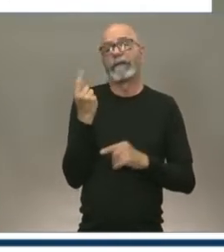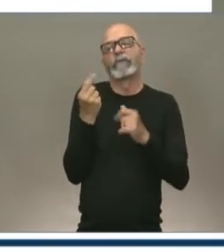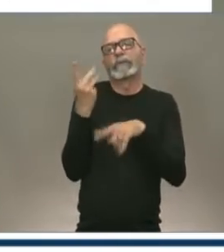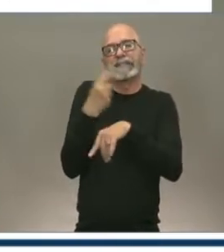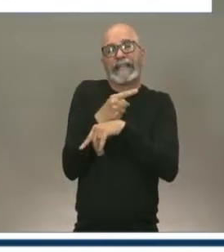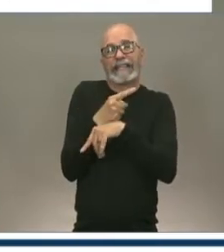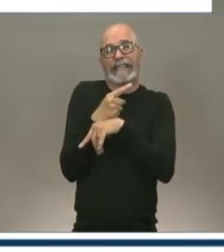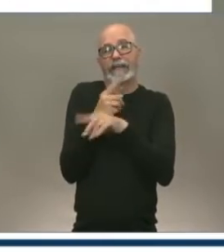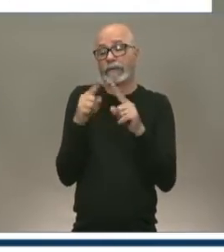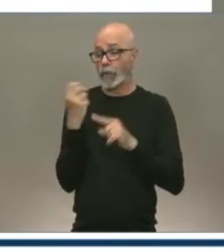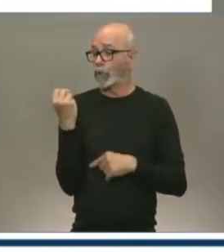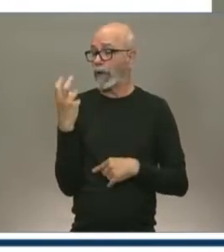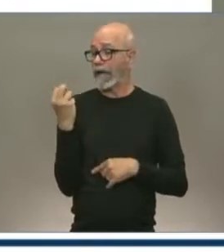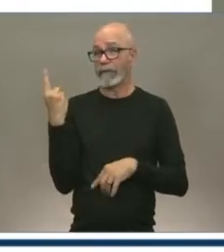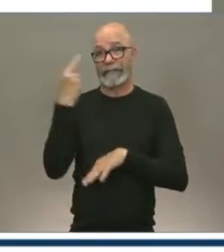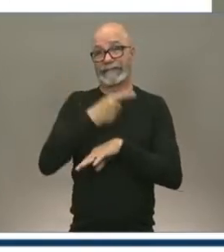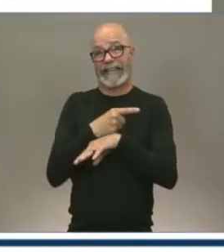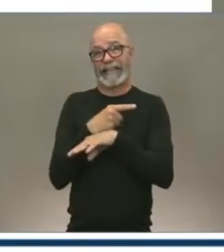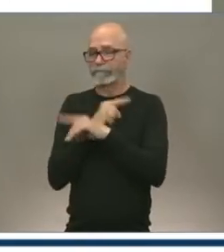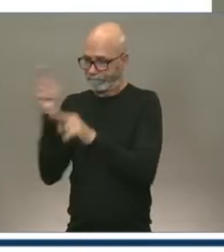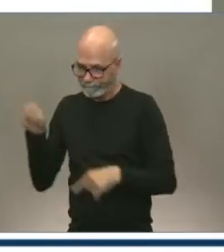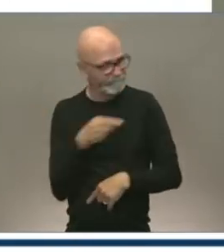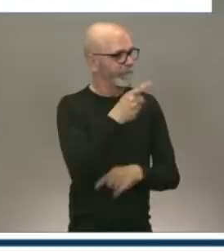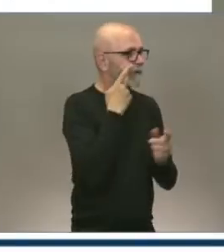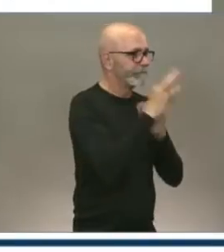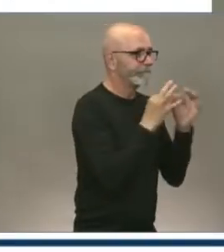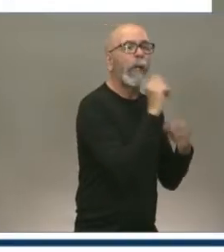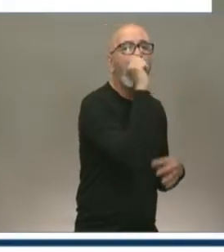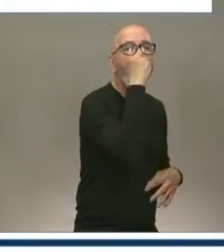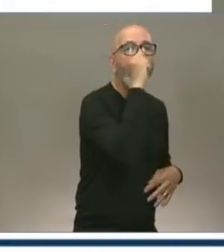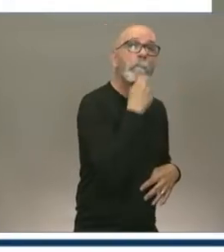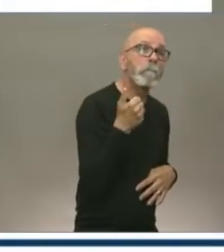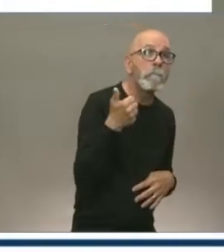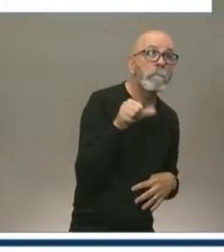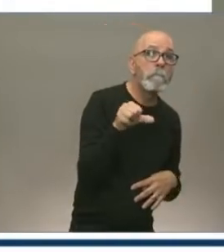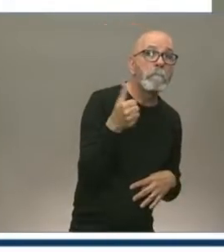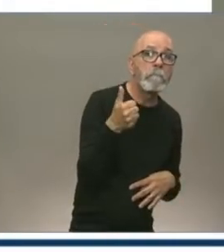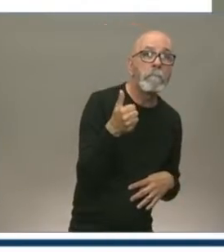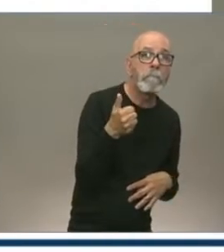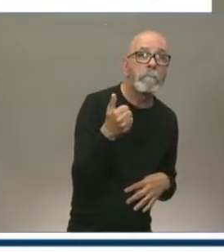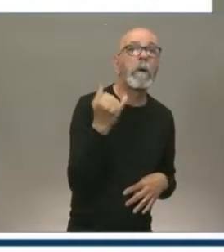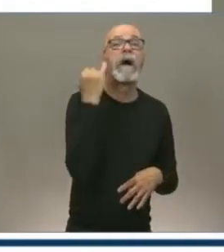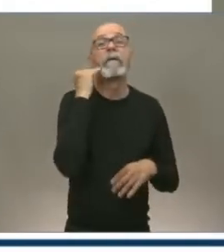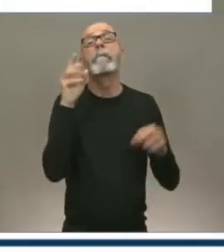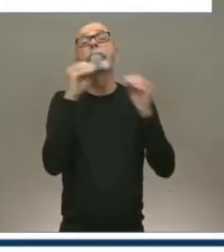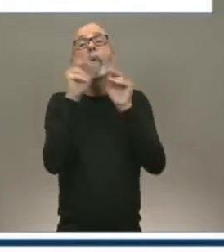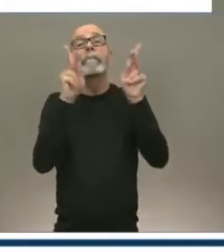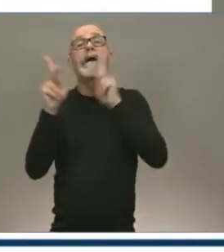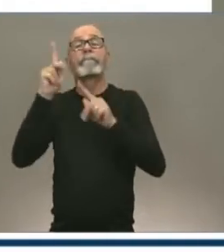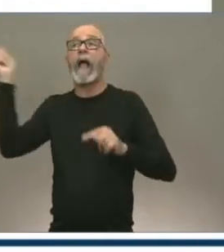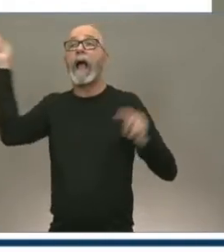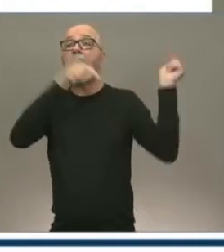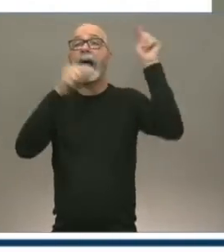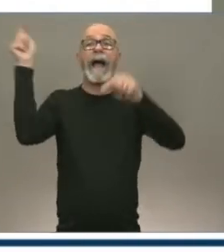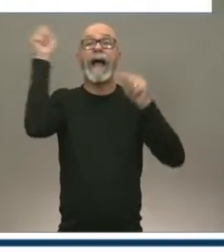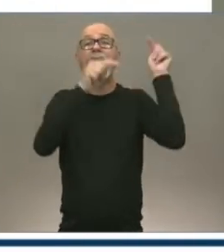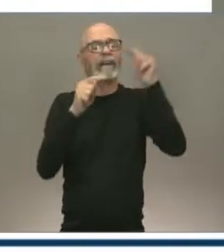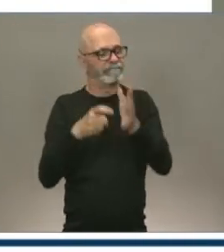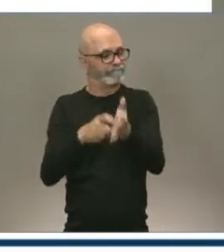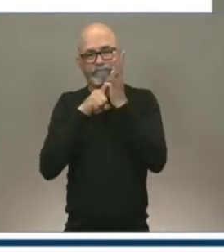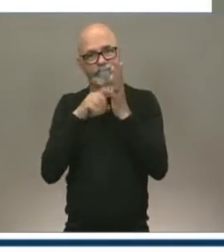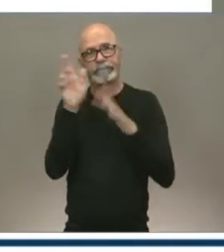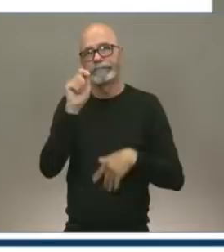quarantine. Thirdly, there is more testing of travelers happening than ever before. Testing is mandatory